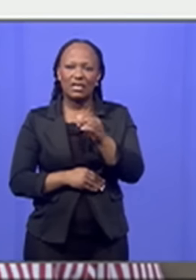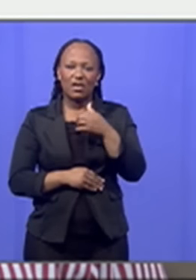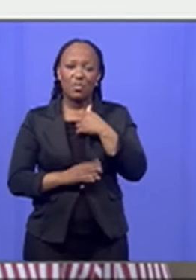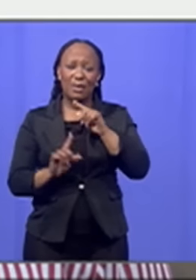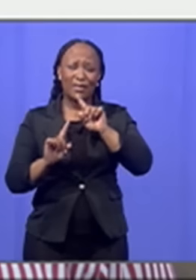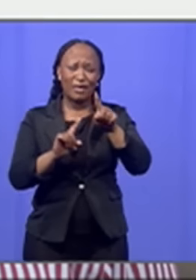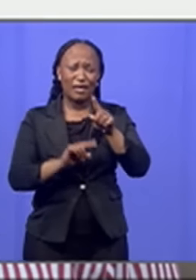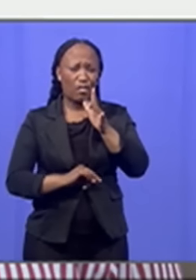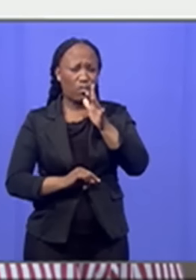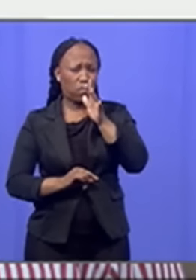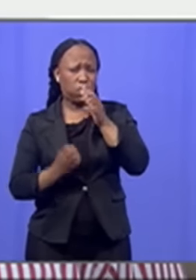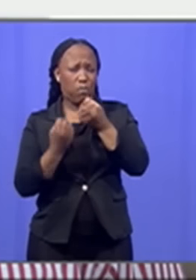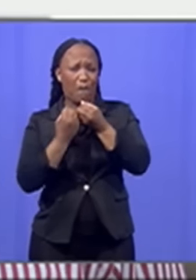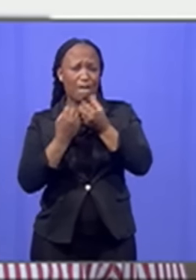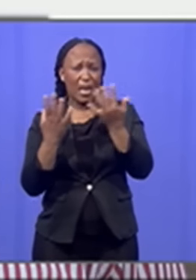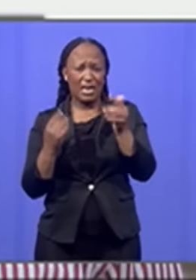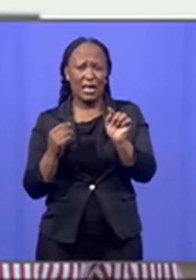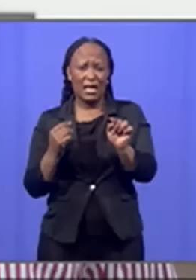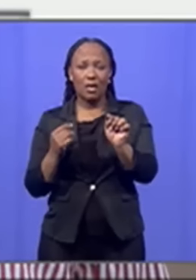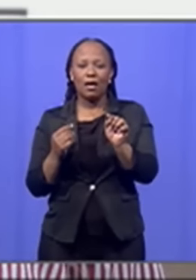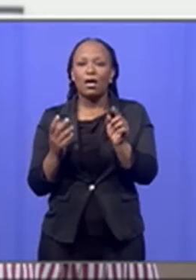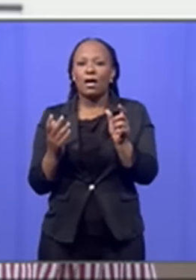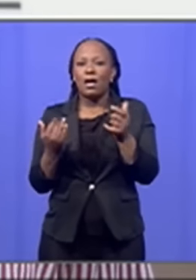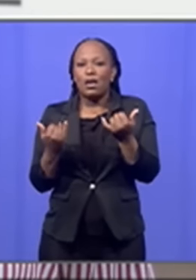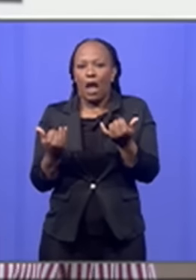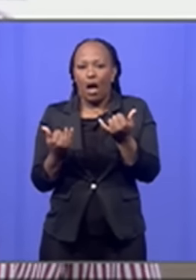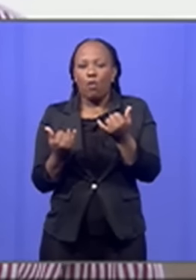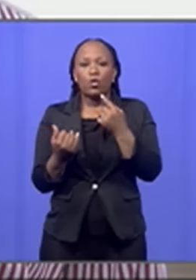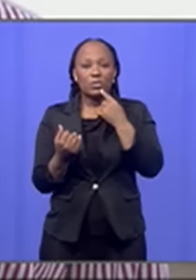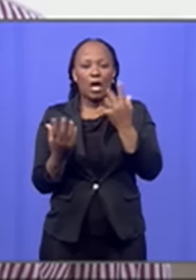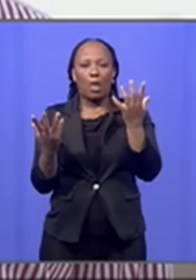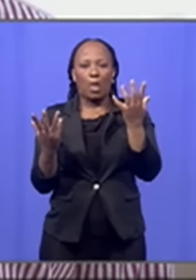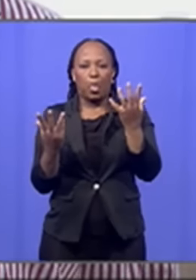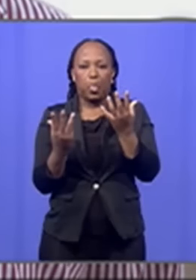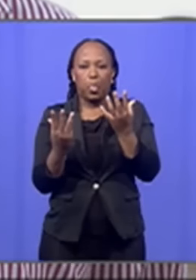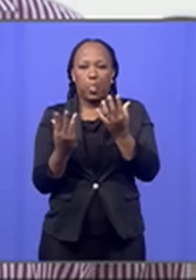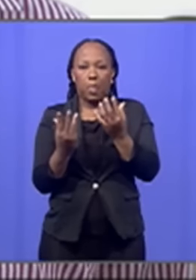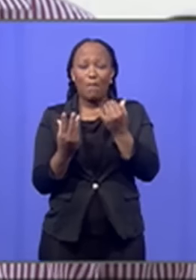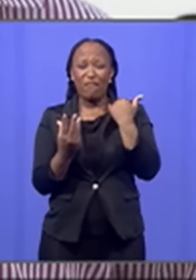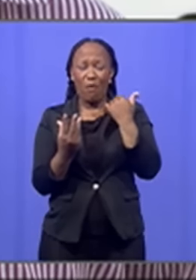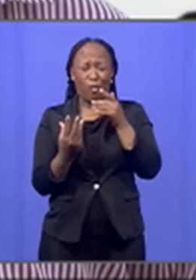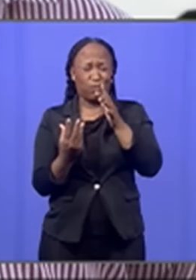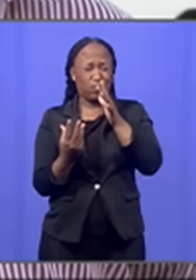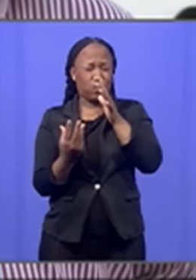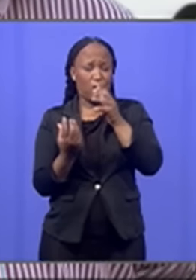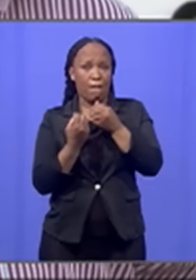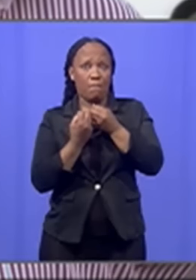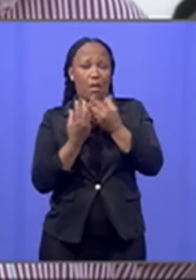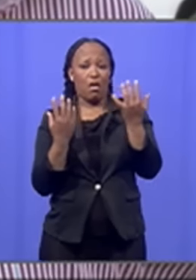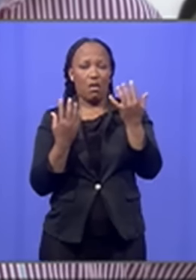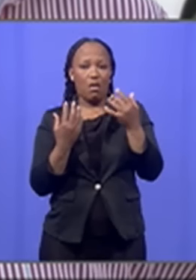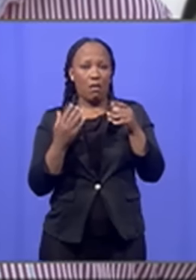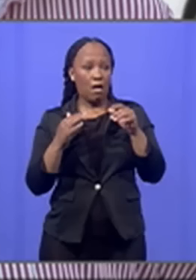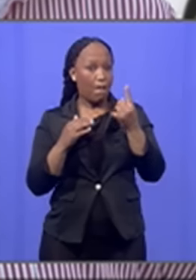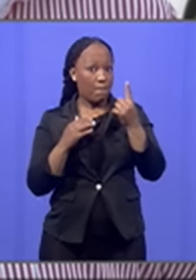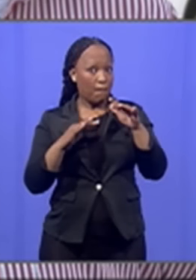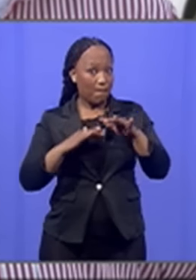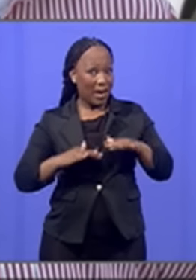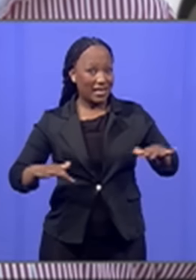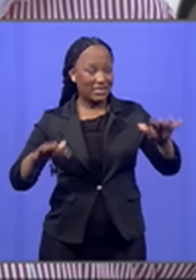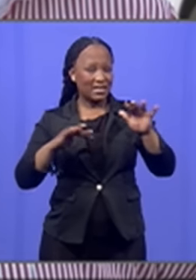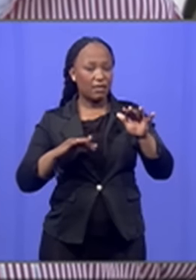tletše kudu-kudu o boletše gore le kgono ba fokotšeile ne le re kgona o ba le batho ba le plekete ba le